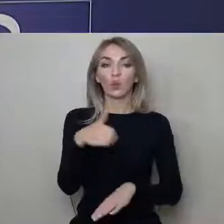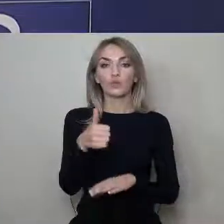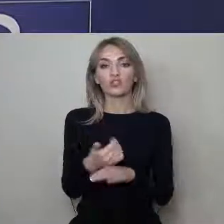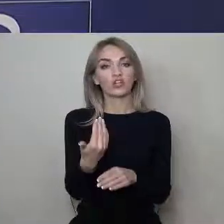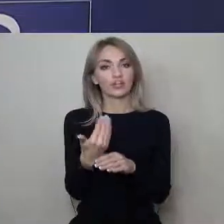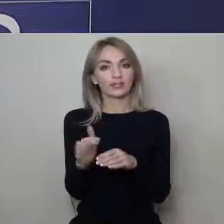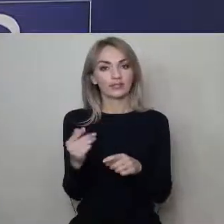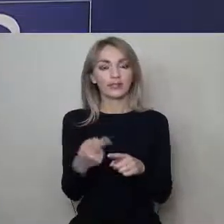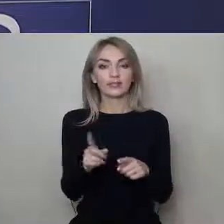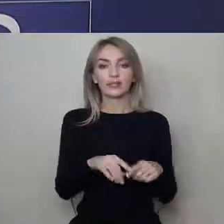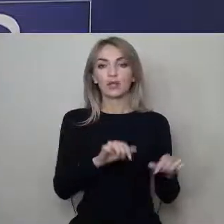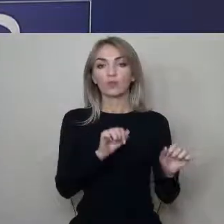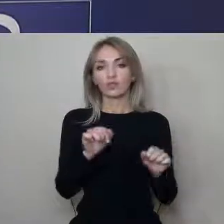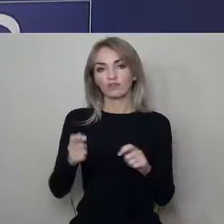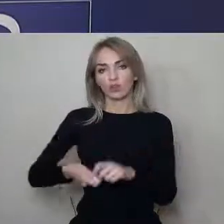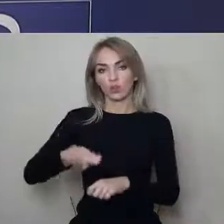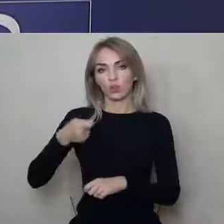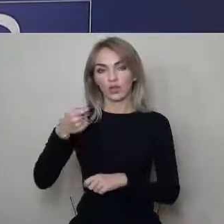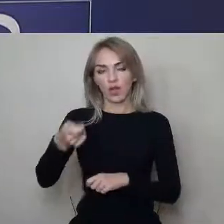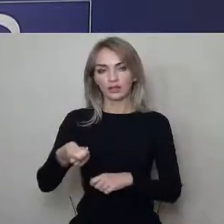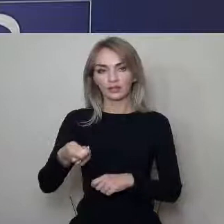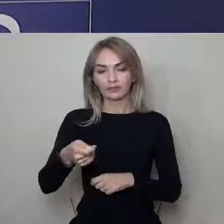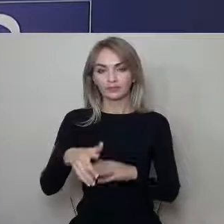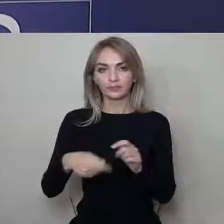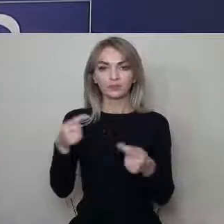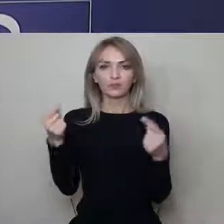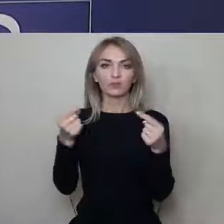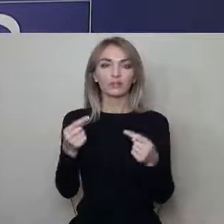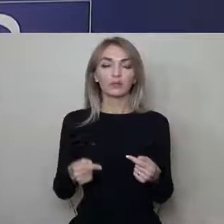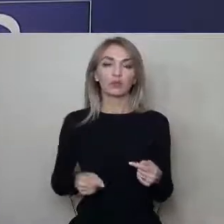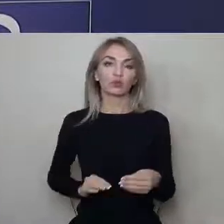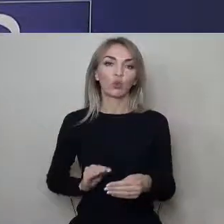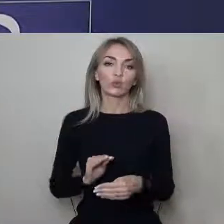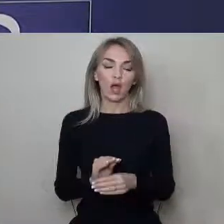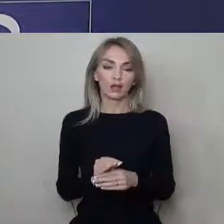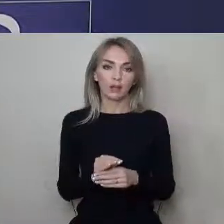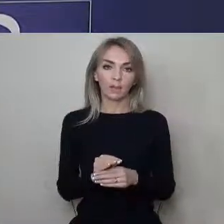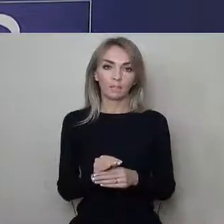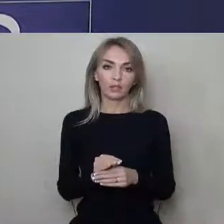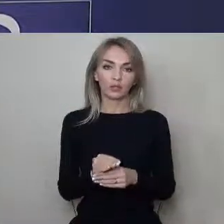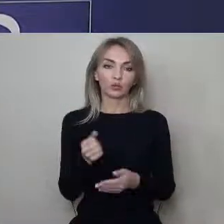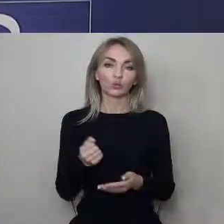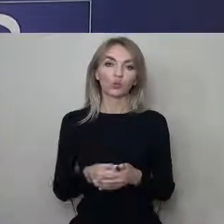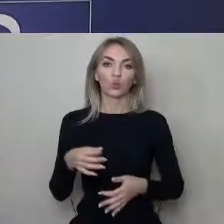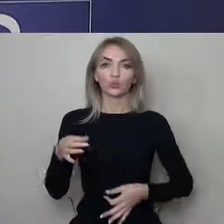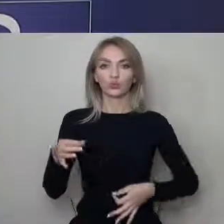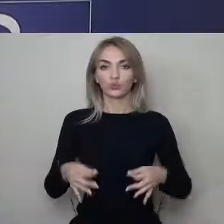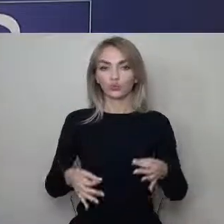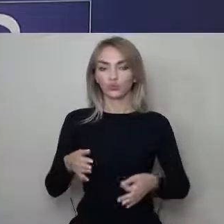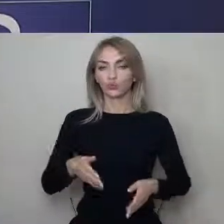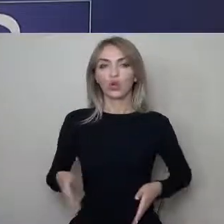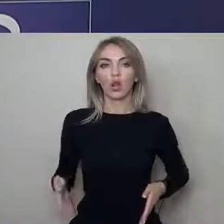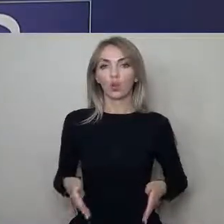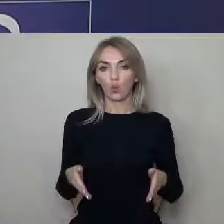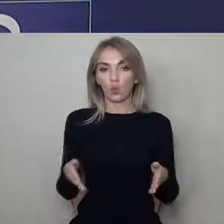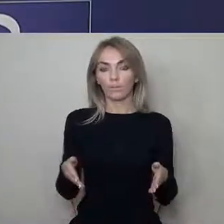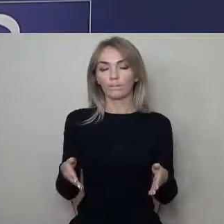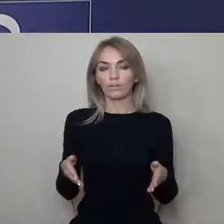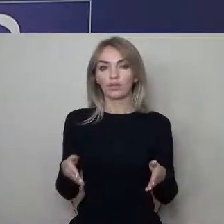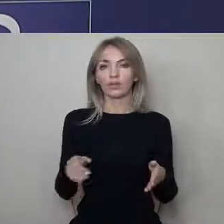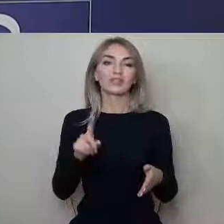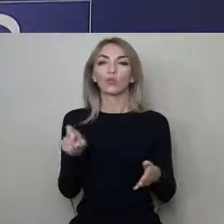about elections, well, the thing that would be interest for us is the ability to submit the materials with all